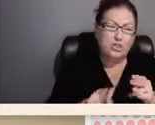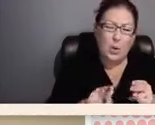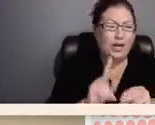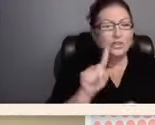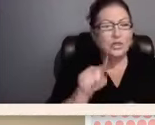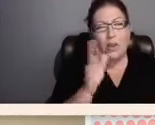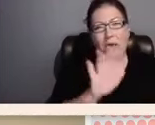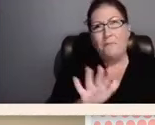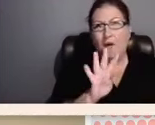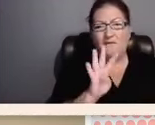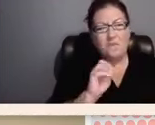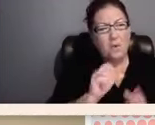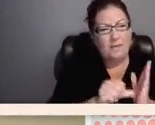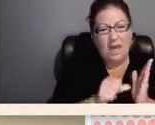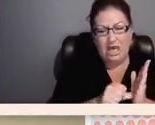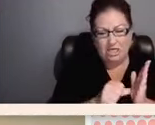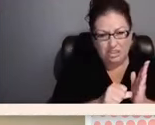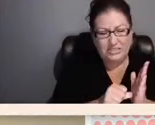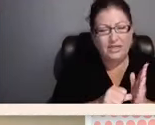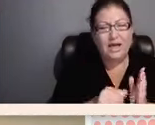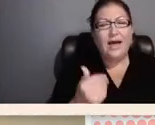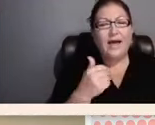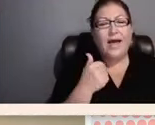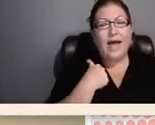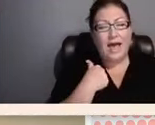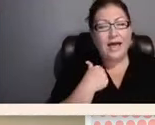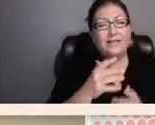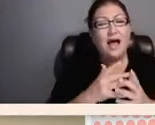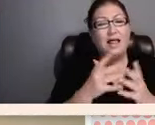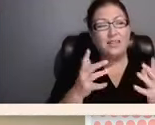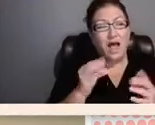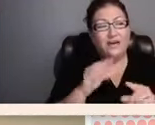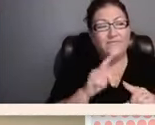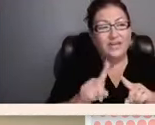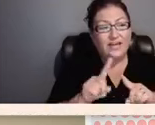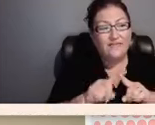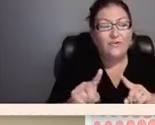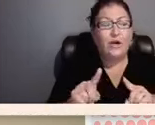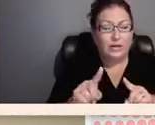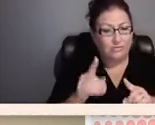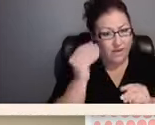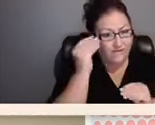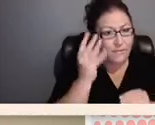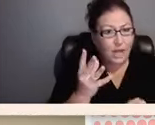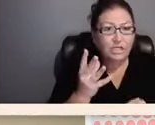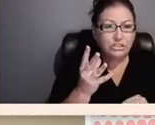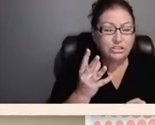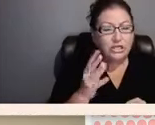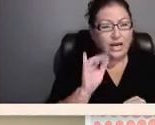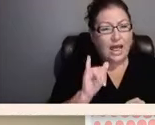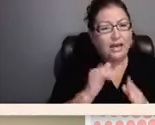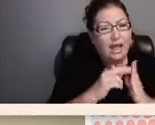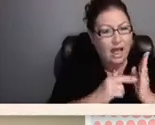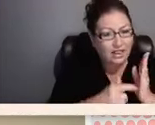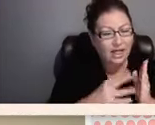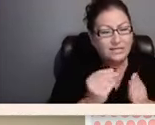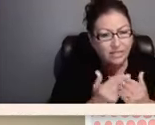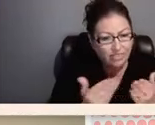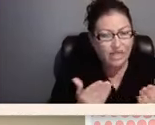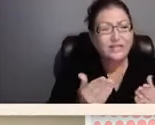40 pages long, has a lot of different practical information and guidelines and step-by-step